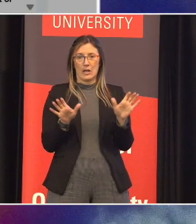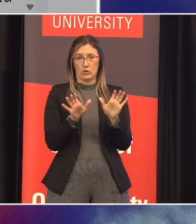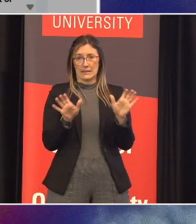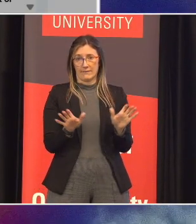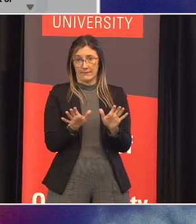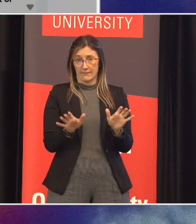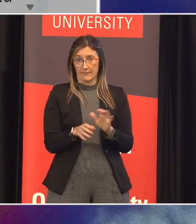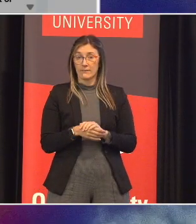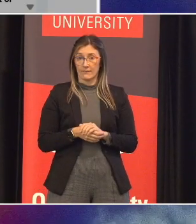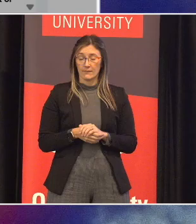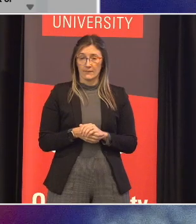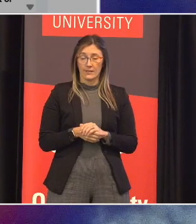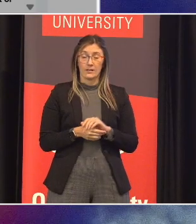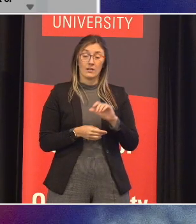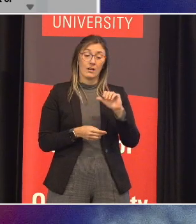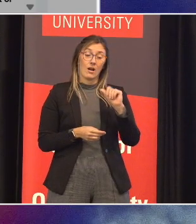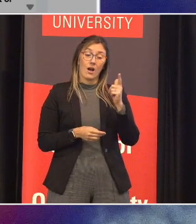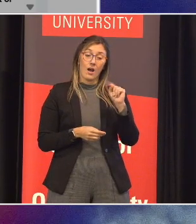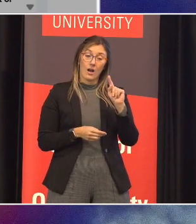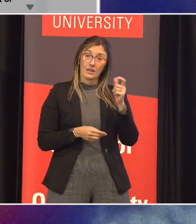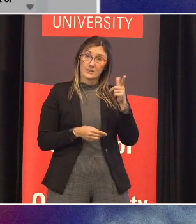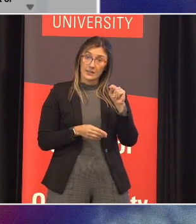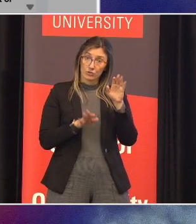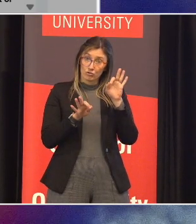text description, easy enough.